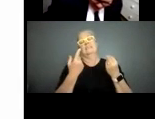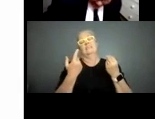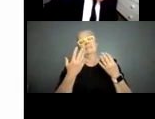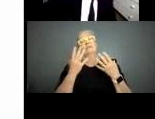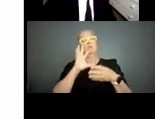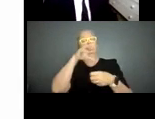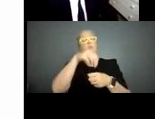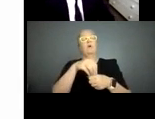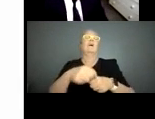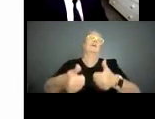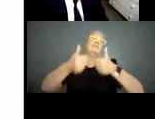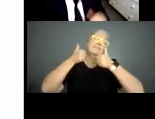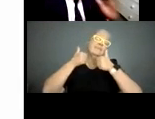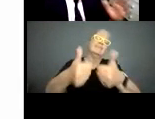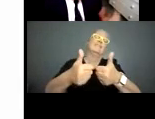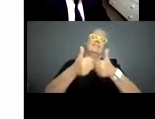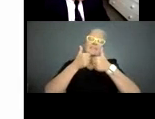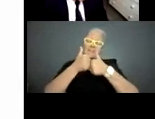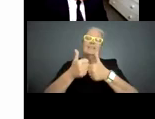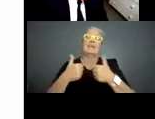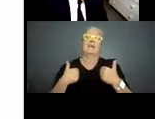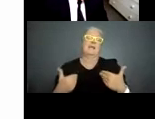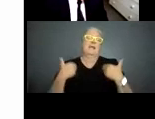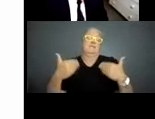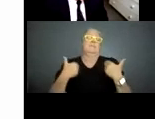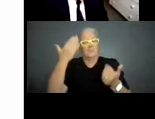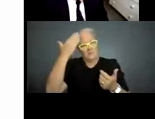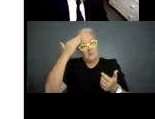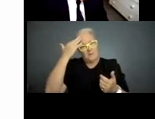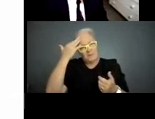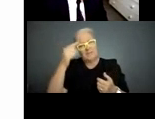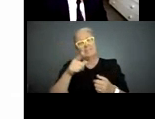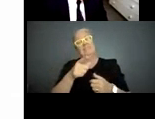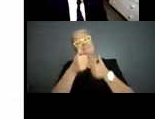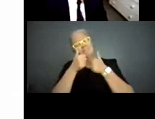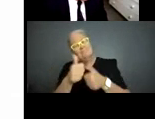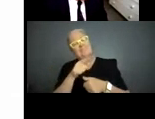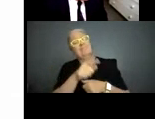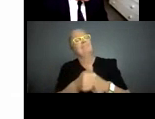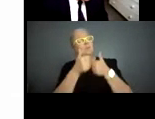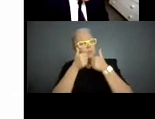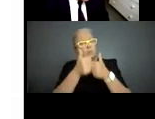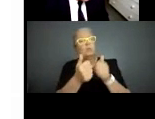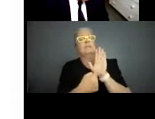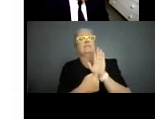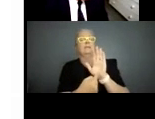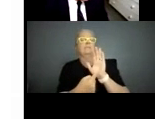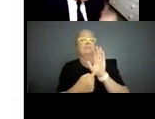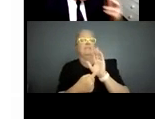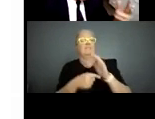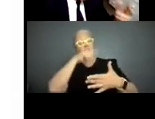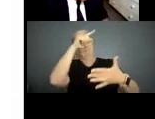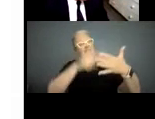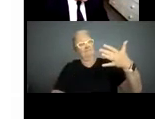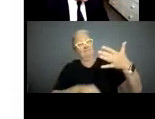right track. Yes, it is. That's the best example of inclusion that we have here of these 5. And the